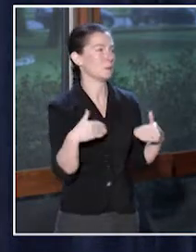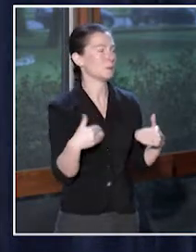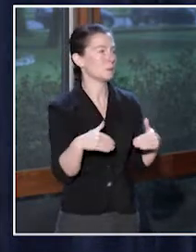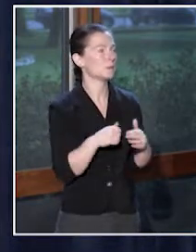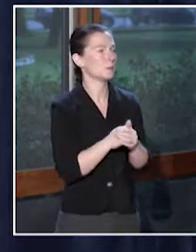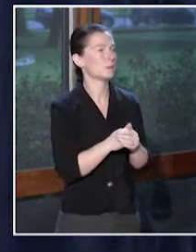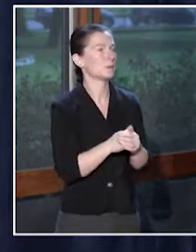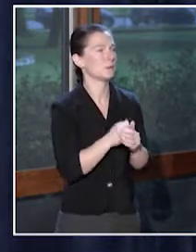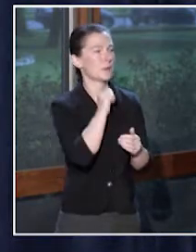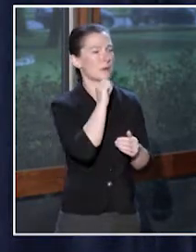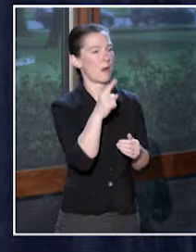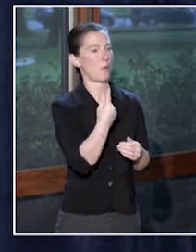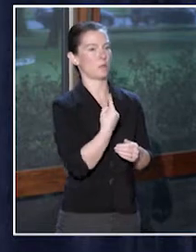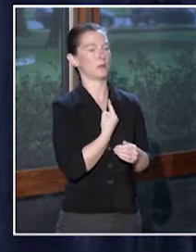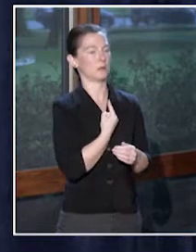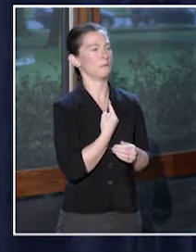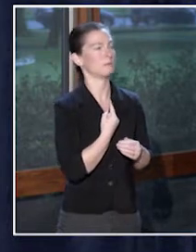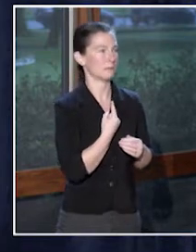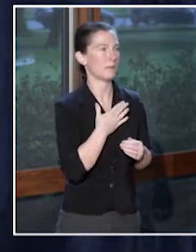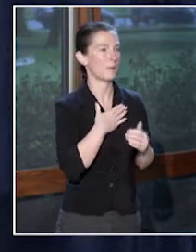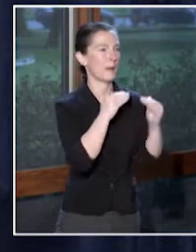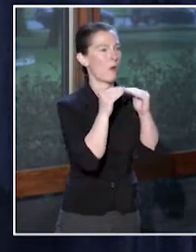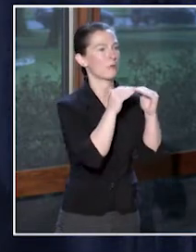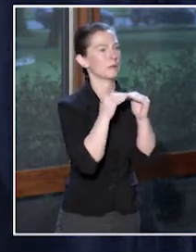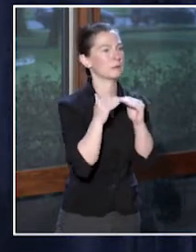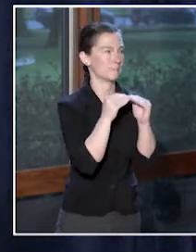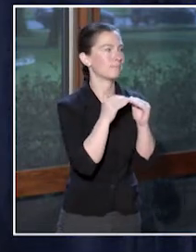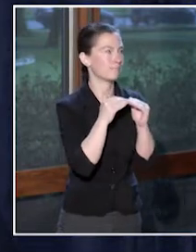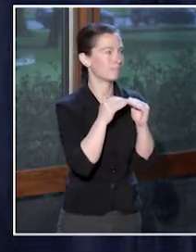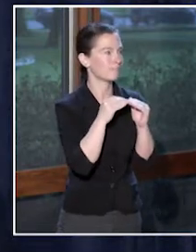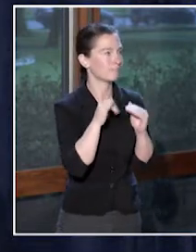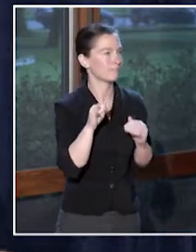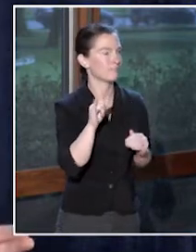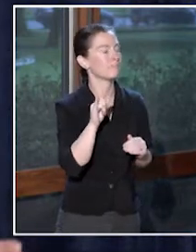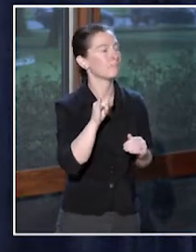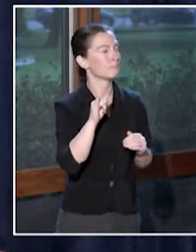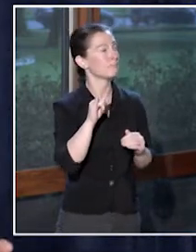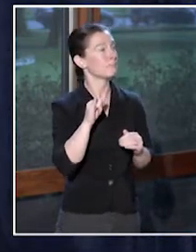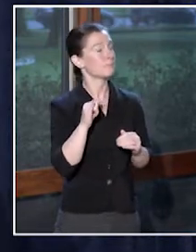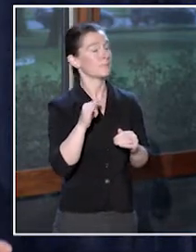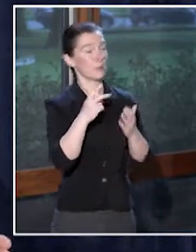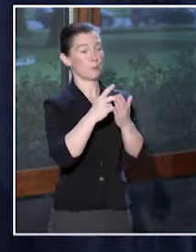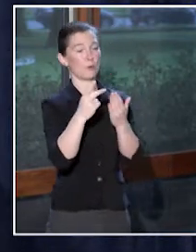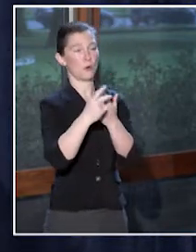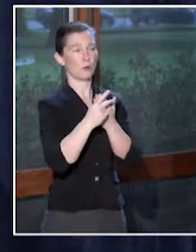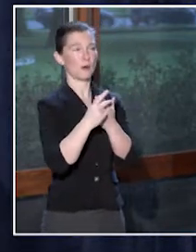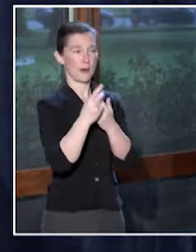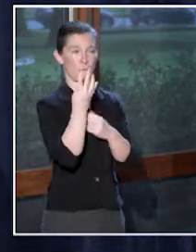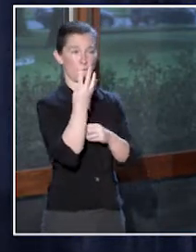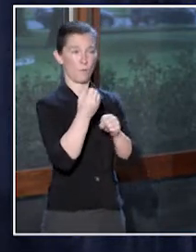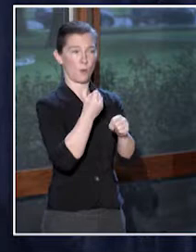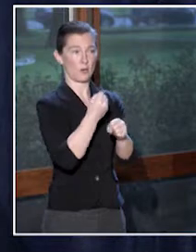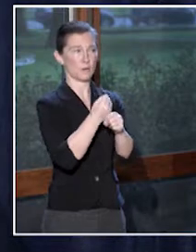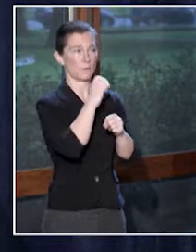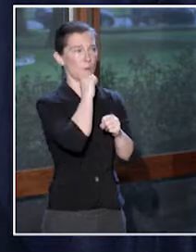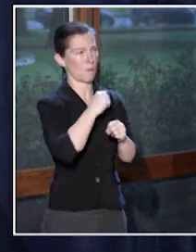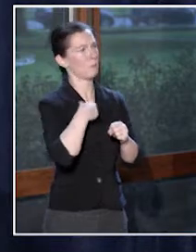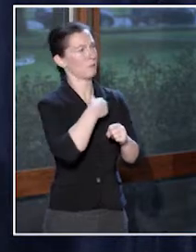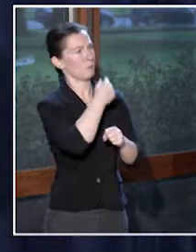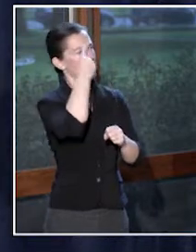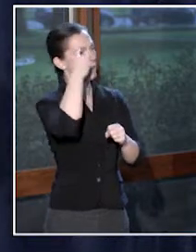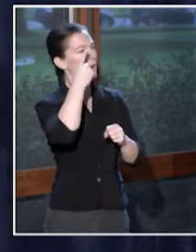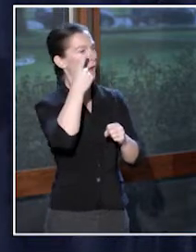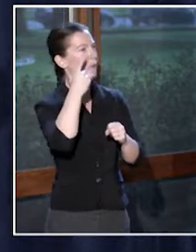my colleagues as well. We thought a program that's almost 4 years old would have resulted in more people with lower